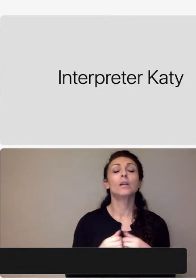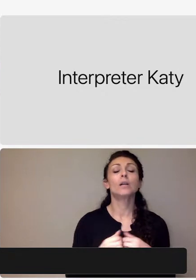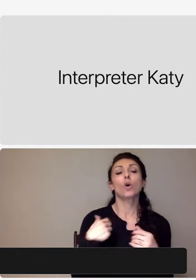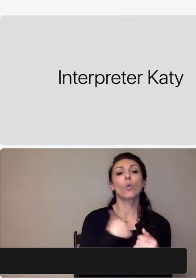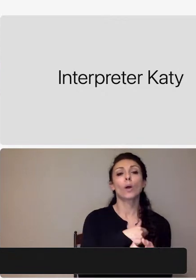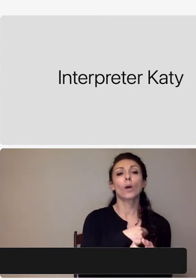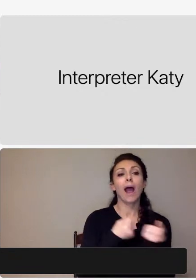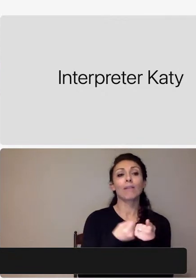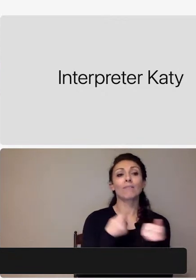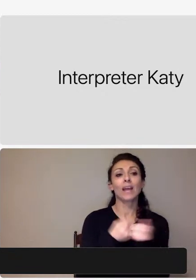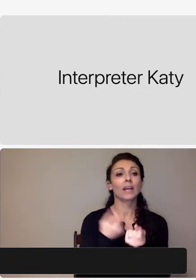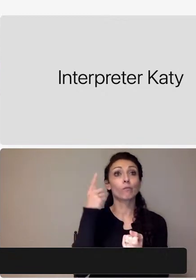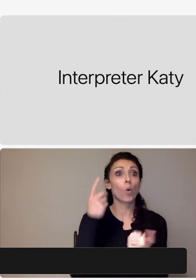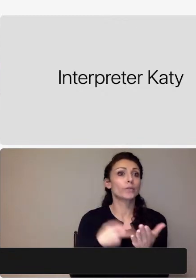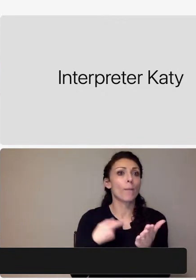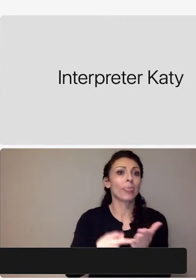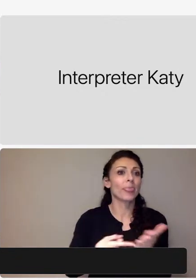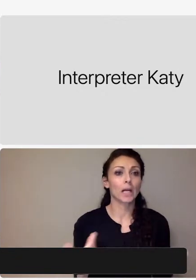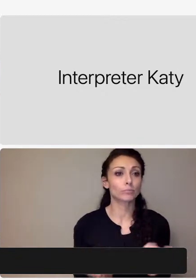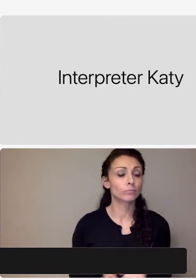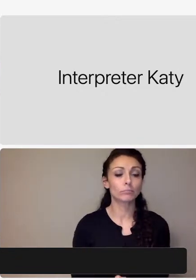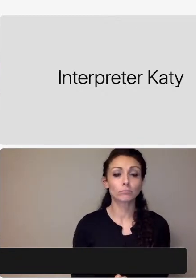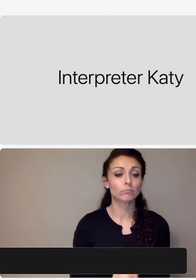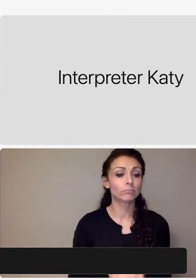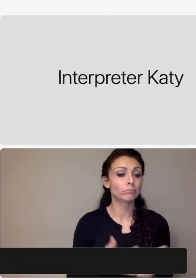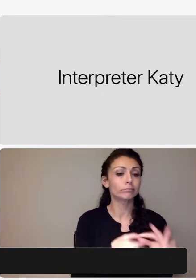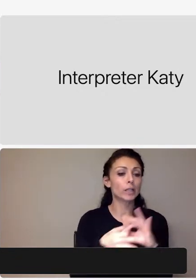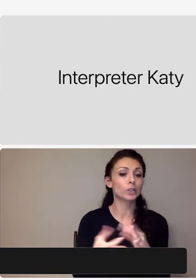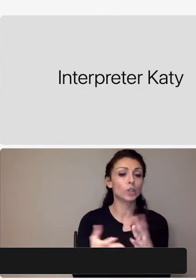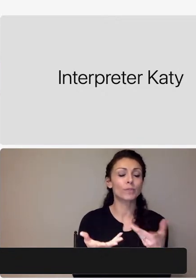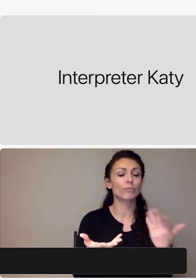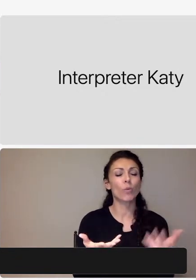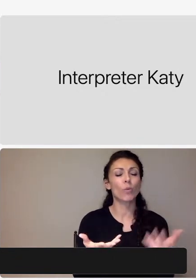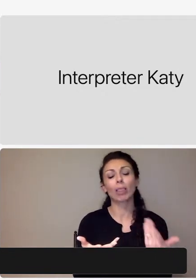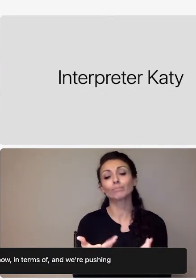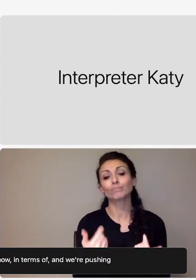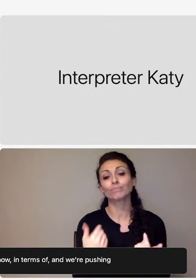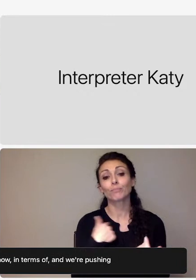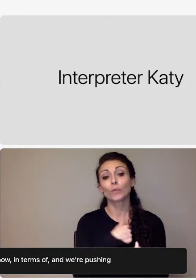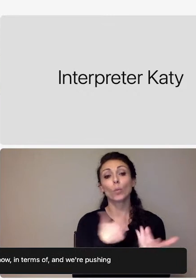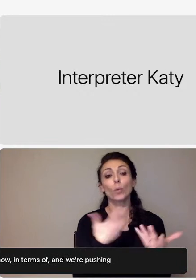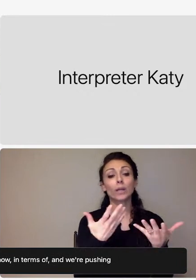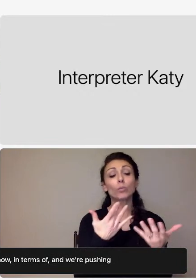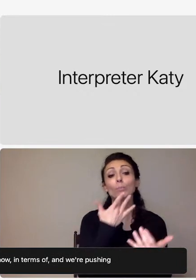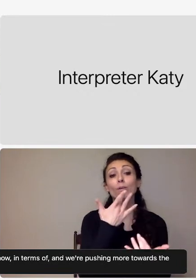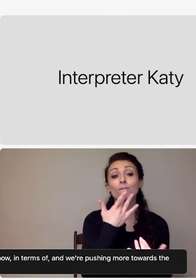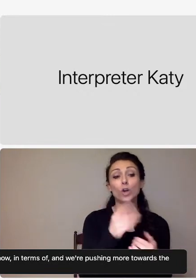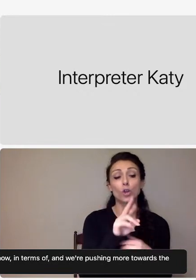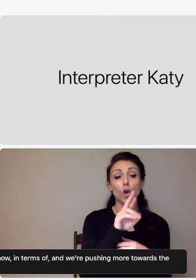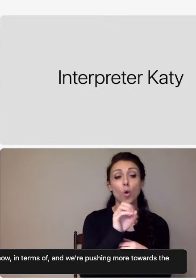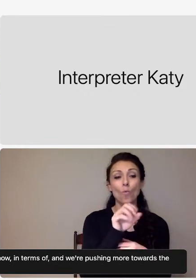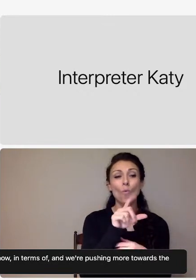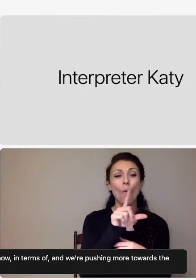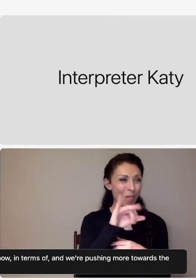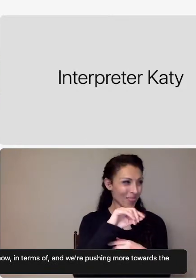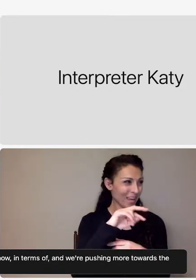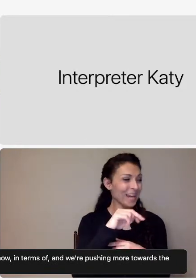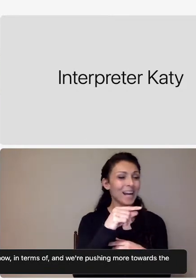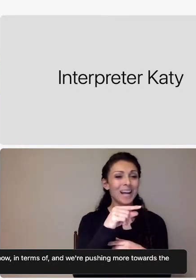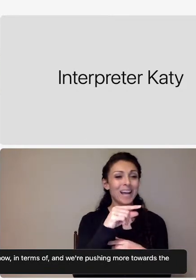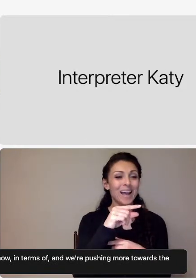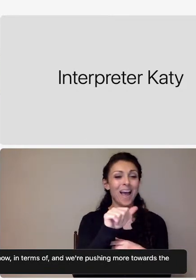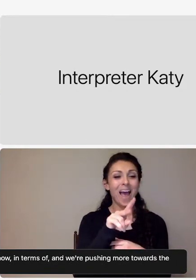something uh you know in terms of and we're pushing more towards the rolling average we think that's a better uh